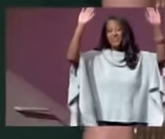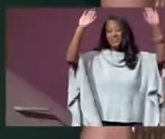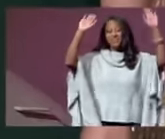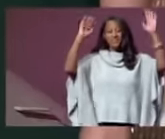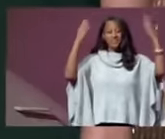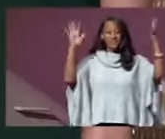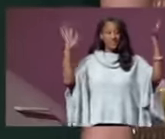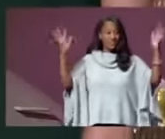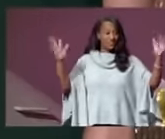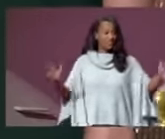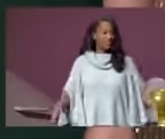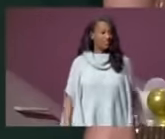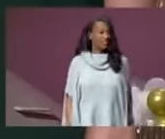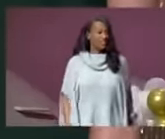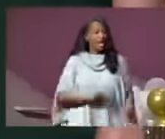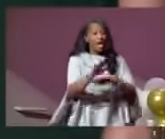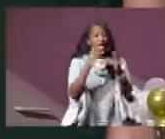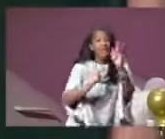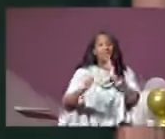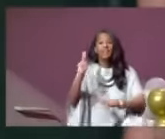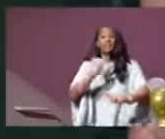wonderful. One more time, all over the building, sing